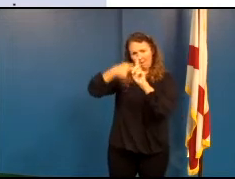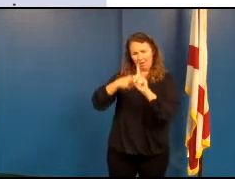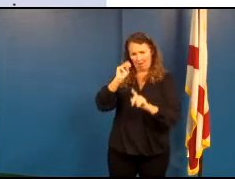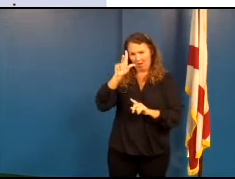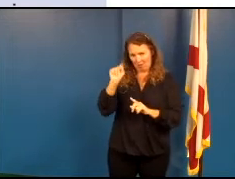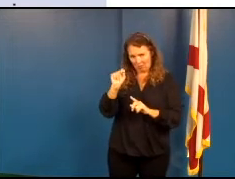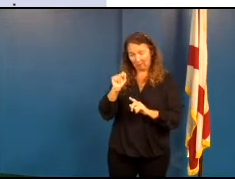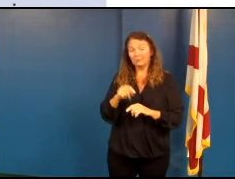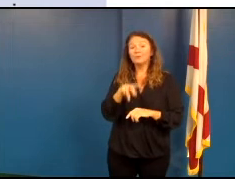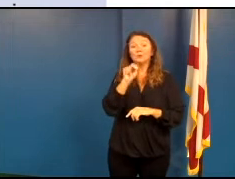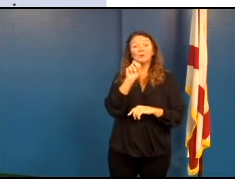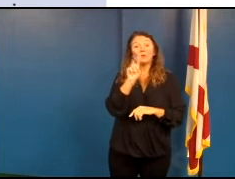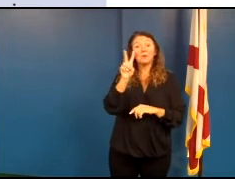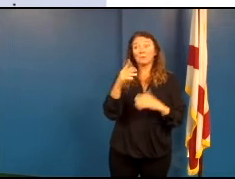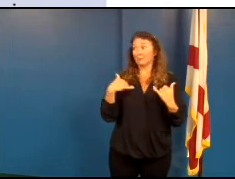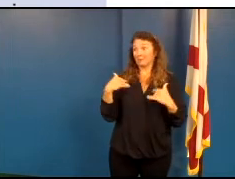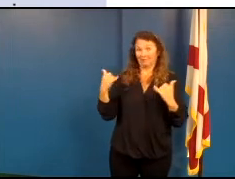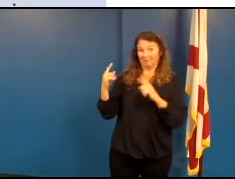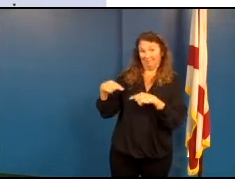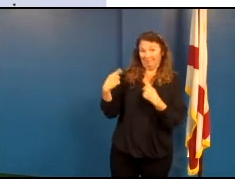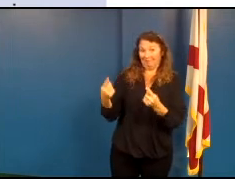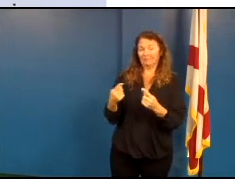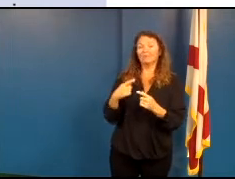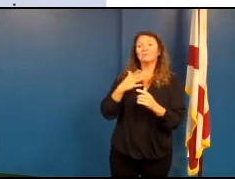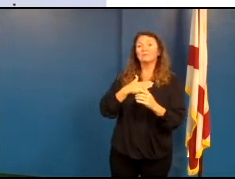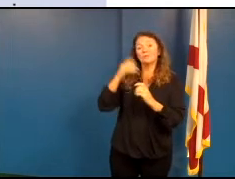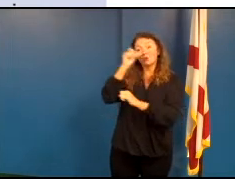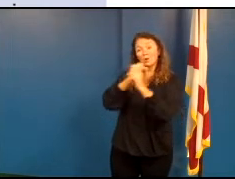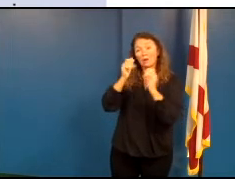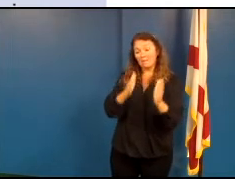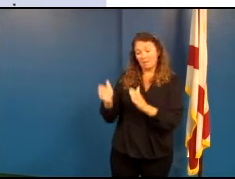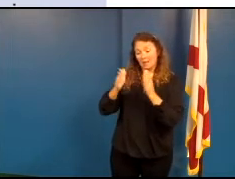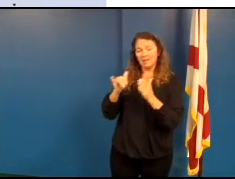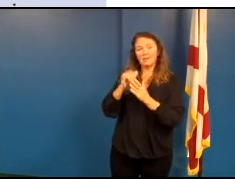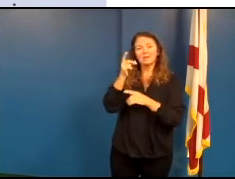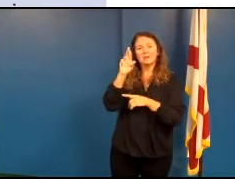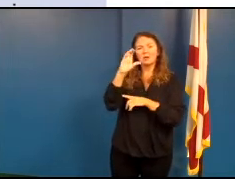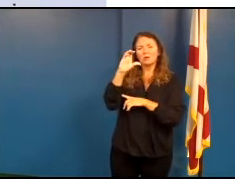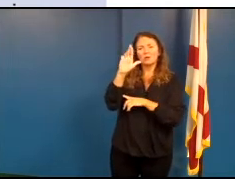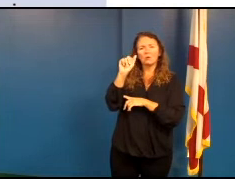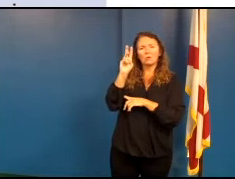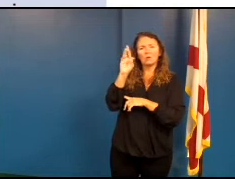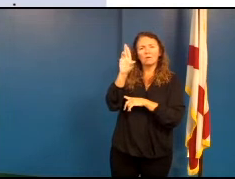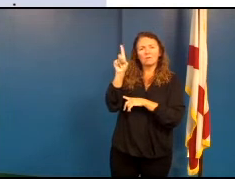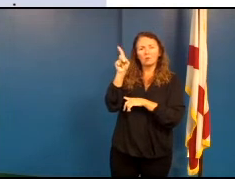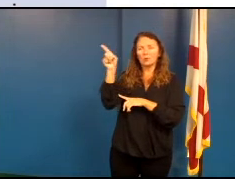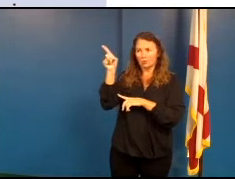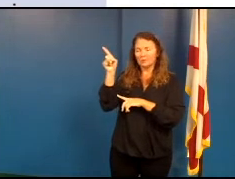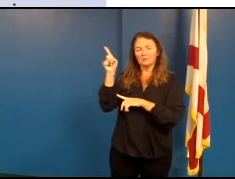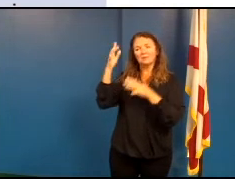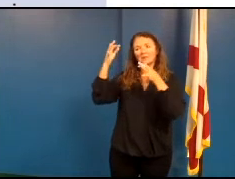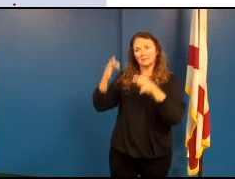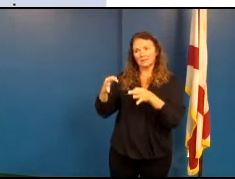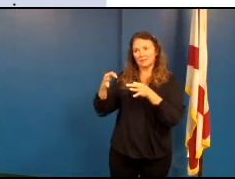October. In November, the strategic plan, something that Dr. Crawford has done, is bring together